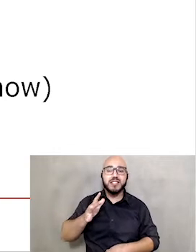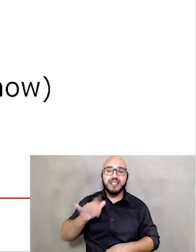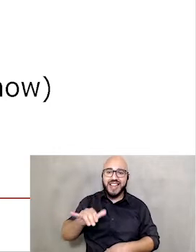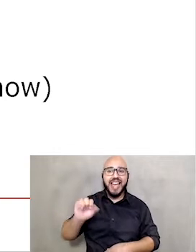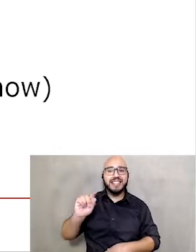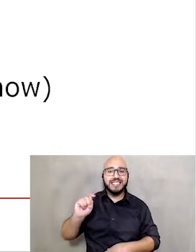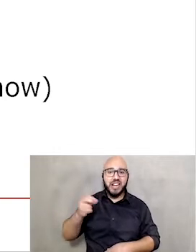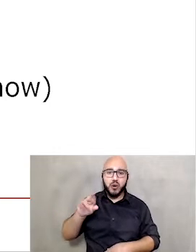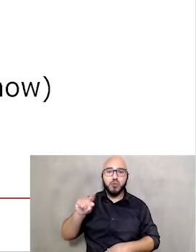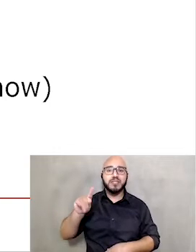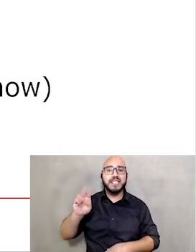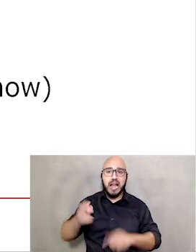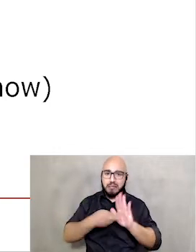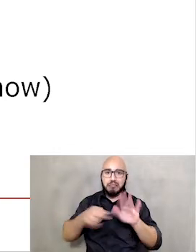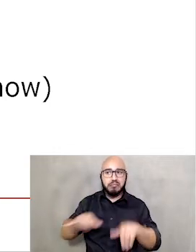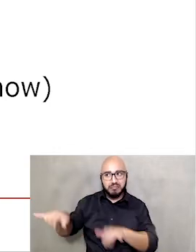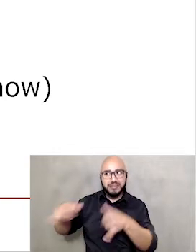today.